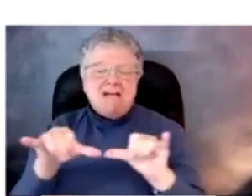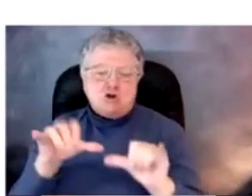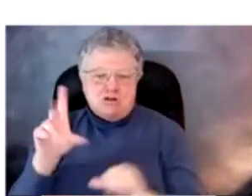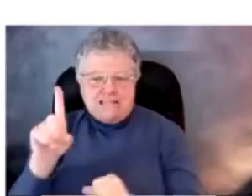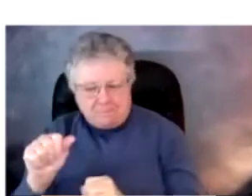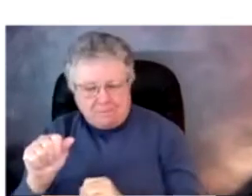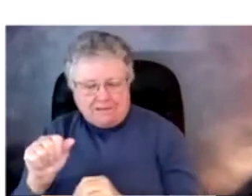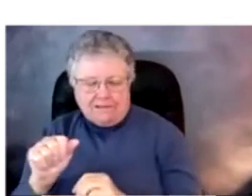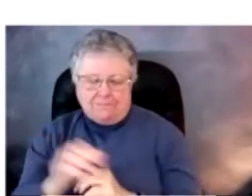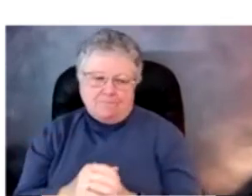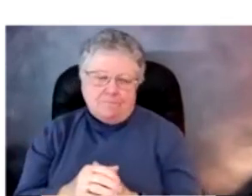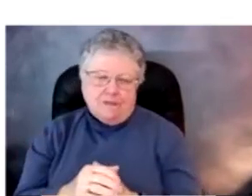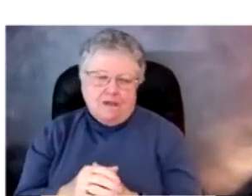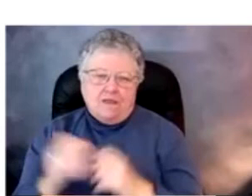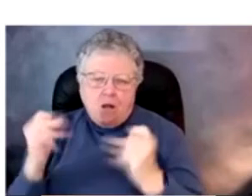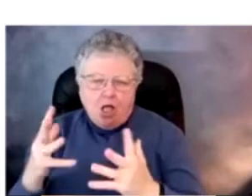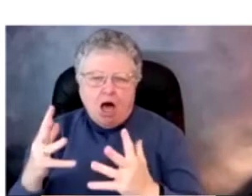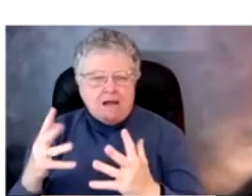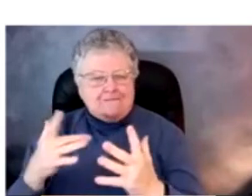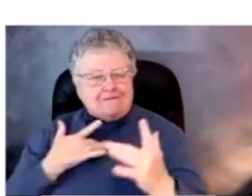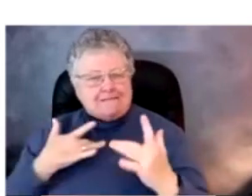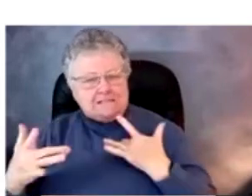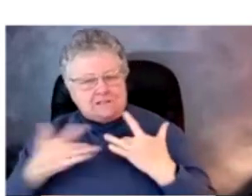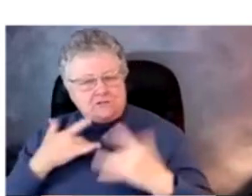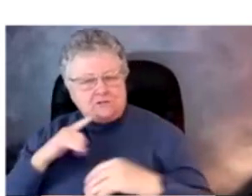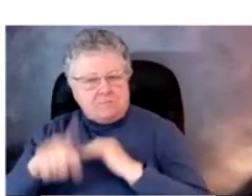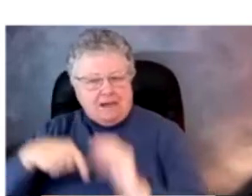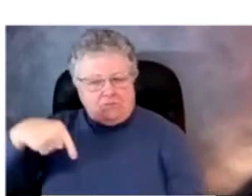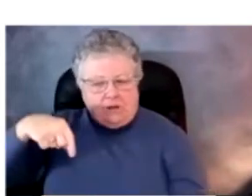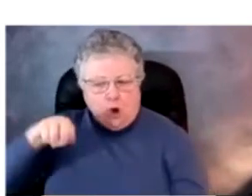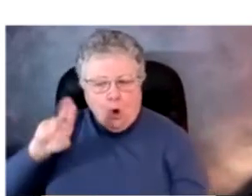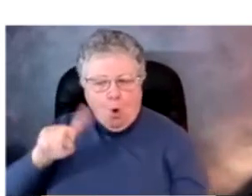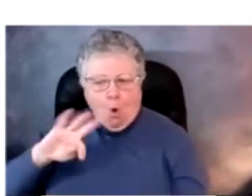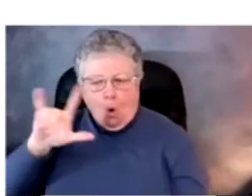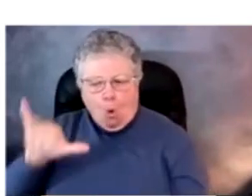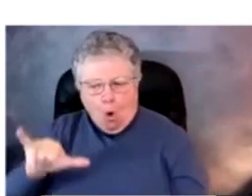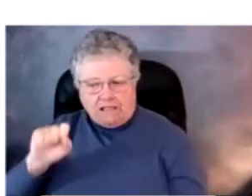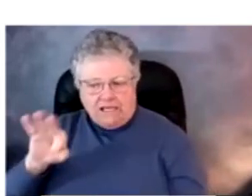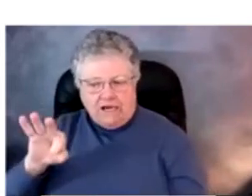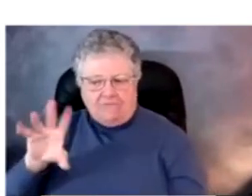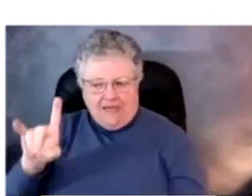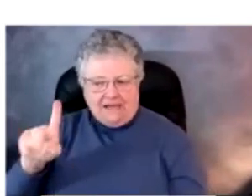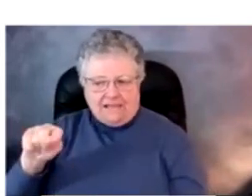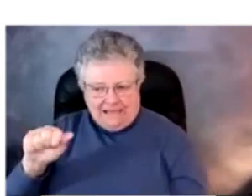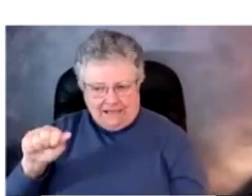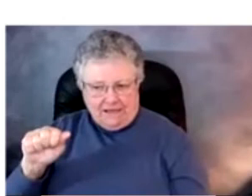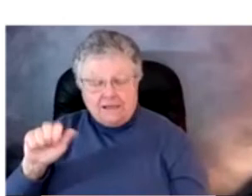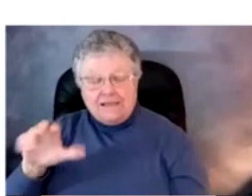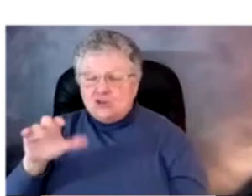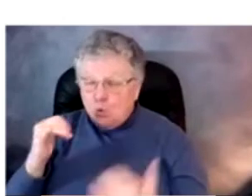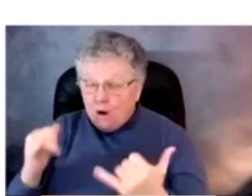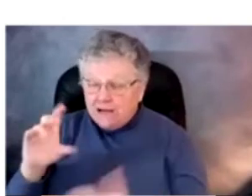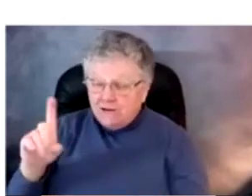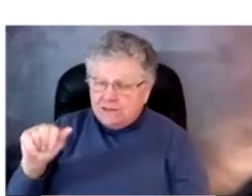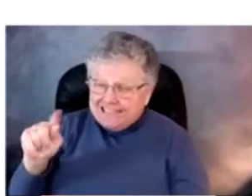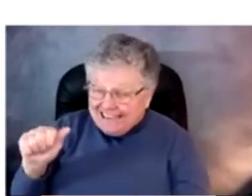concerns about data quality. And so the census is struggling a little right now to understand